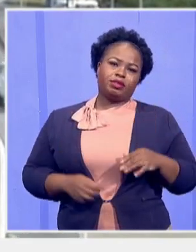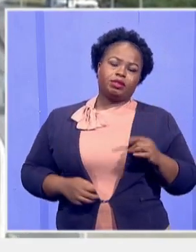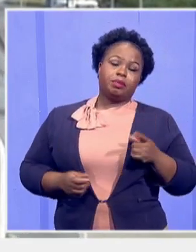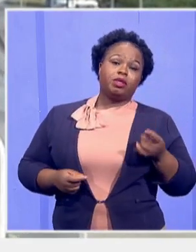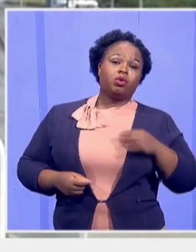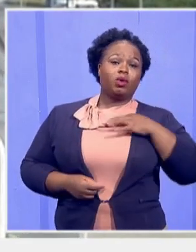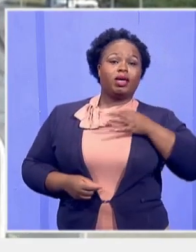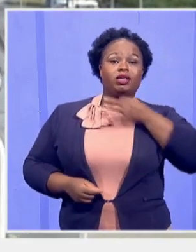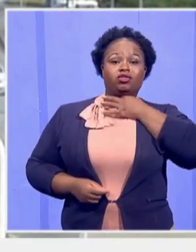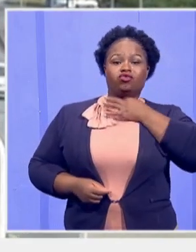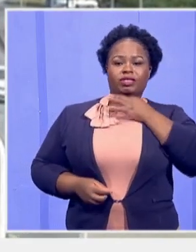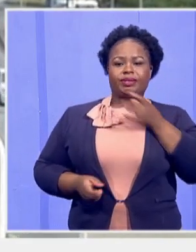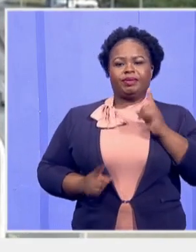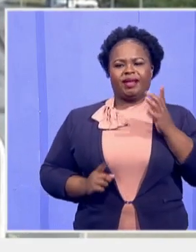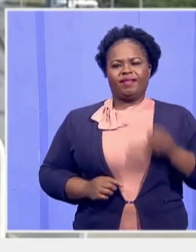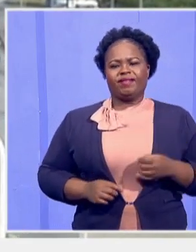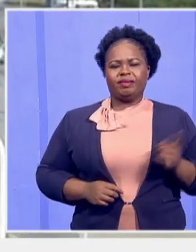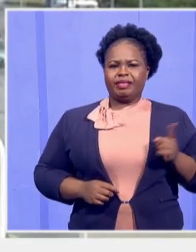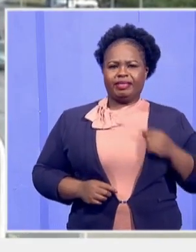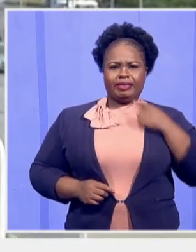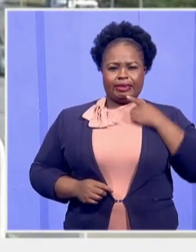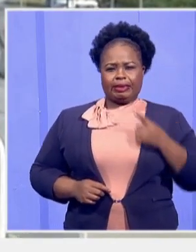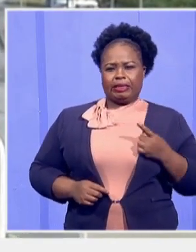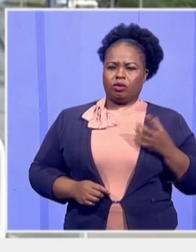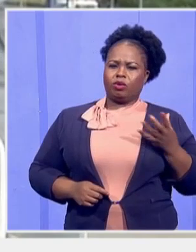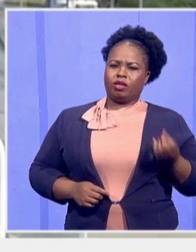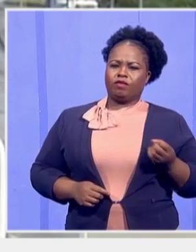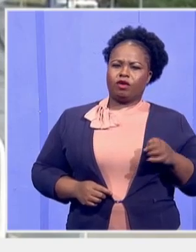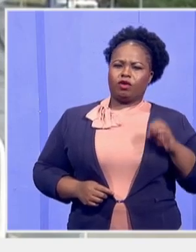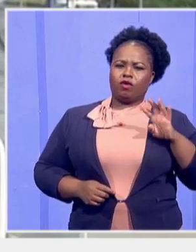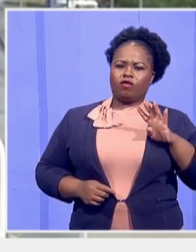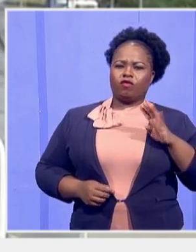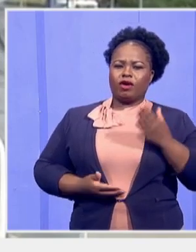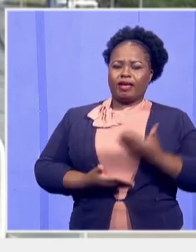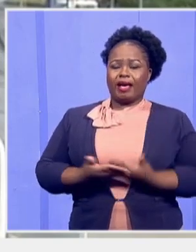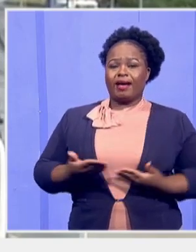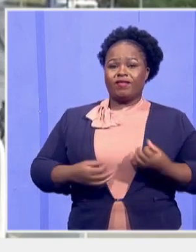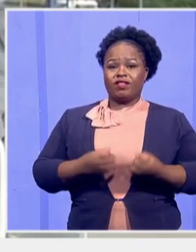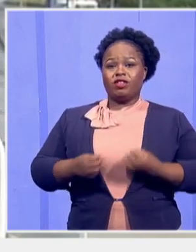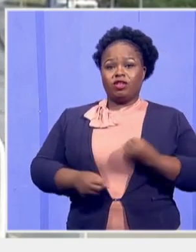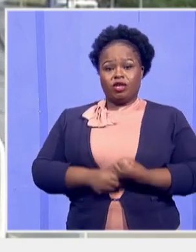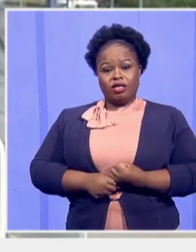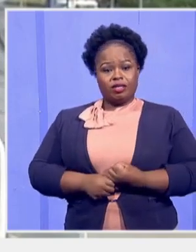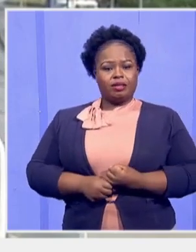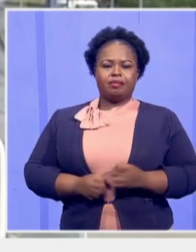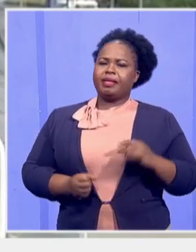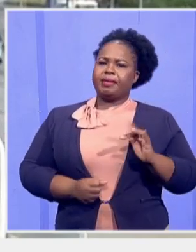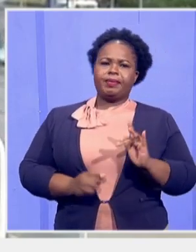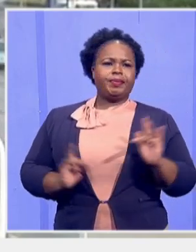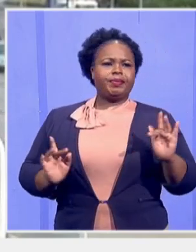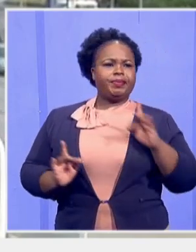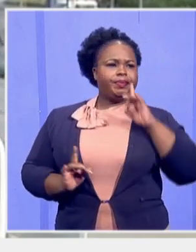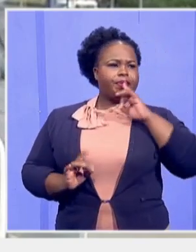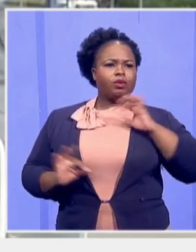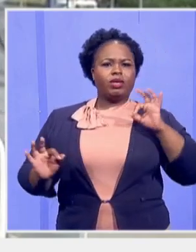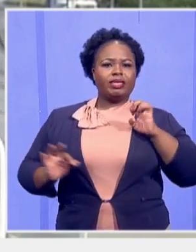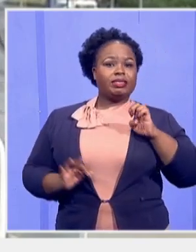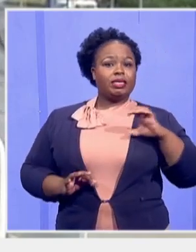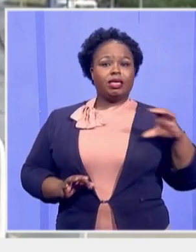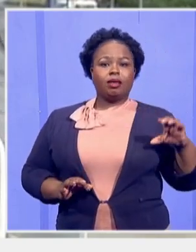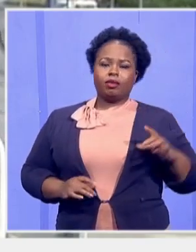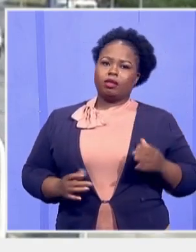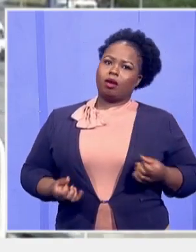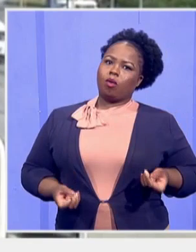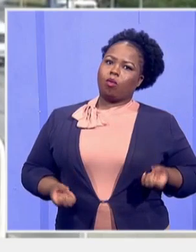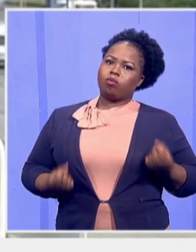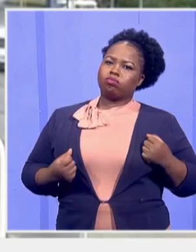the species are. She was saying we had a 4.5-year lull where no rhino poaching happened here in the Eastern Cape, but it recently did